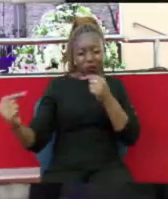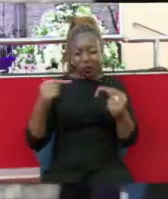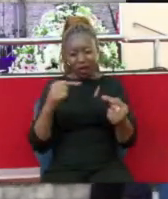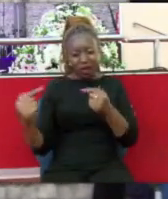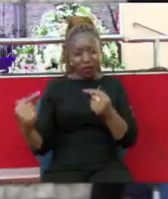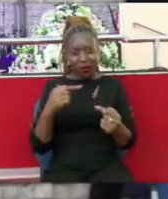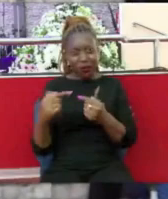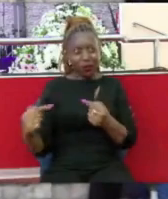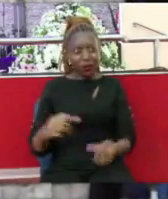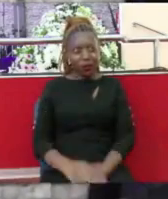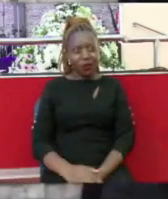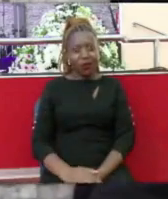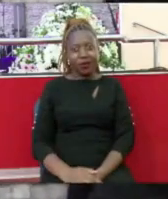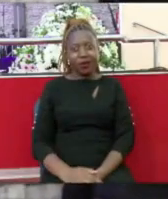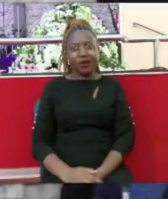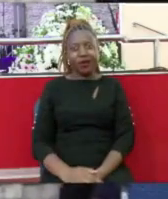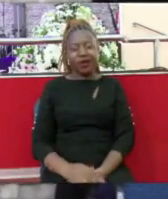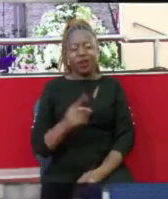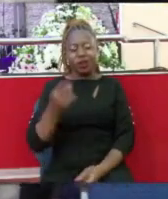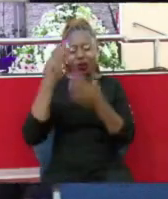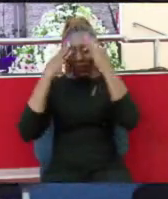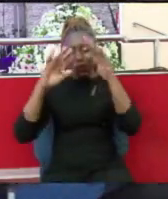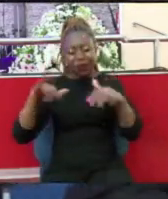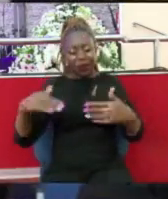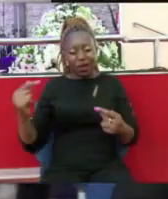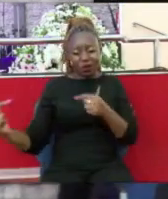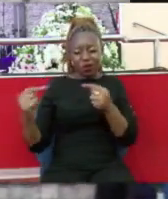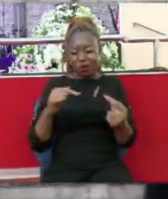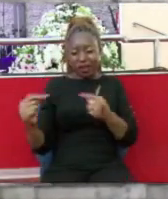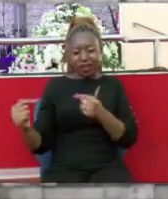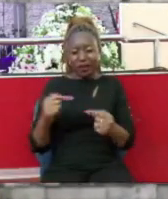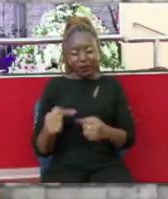I'll tell you the truth. Nakwambia ukweli. Where would you kuzusha?